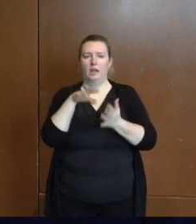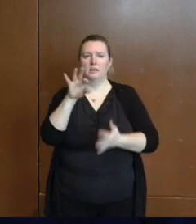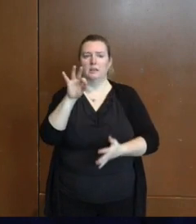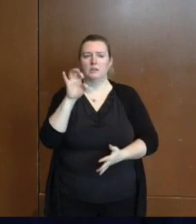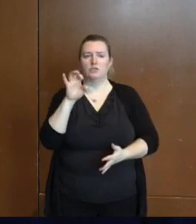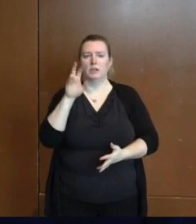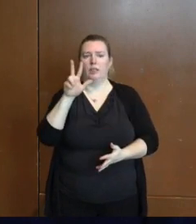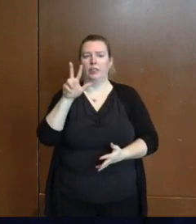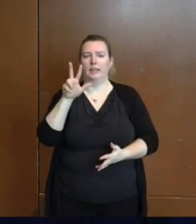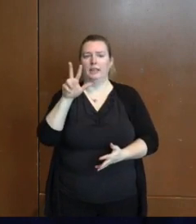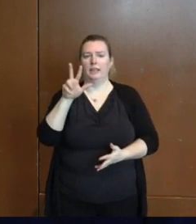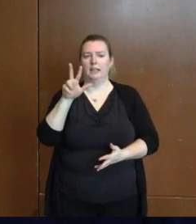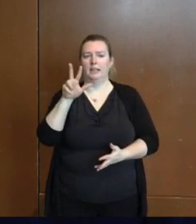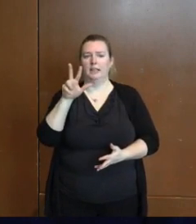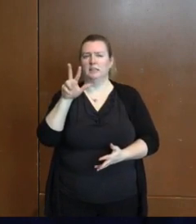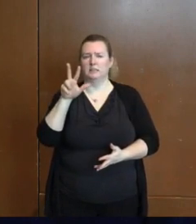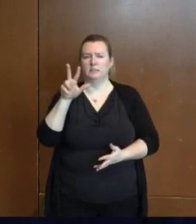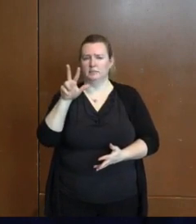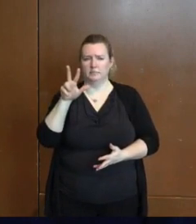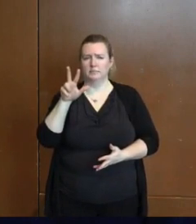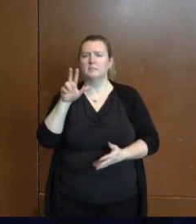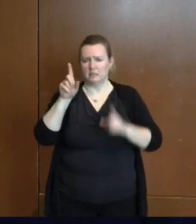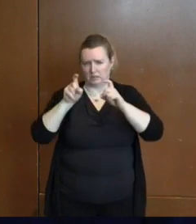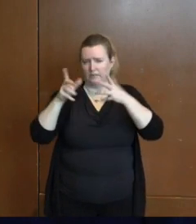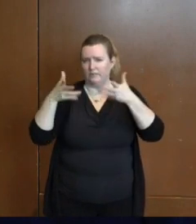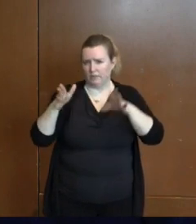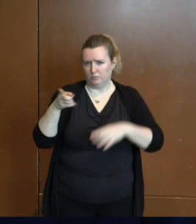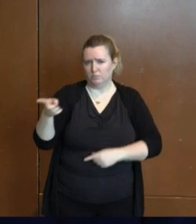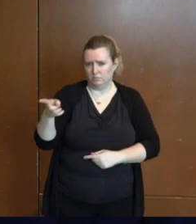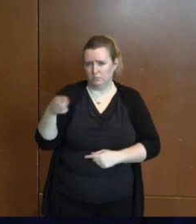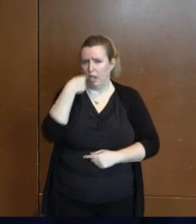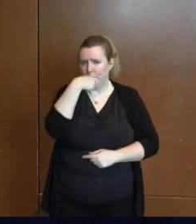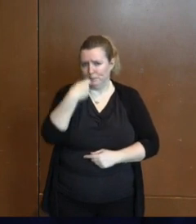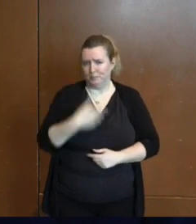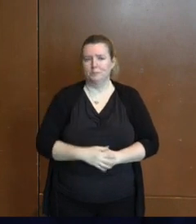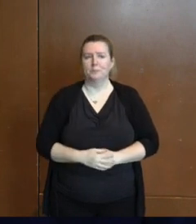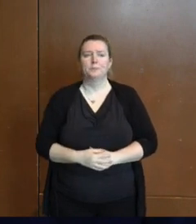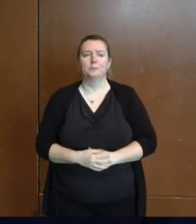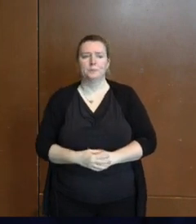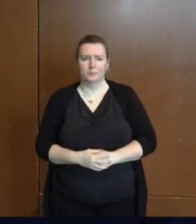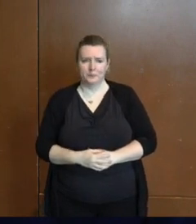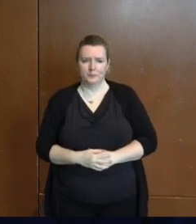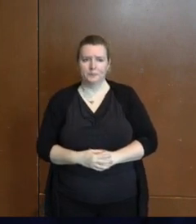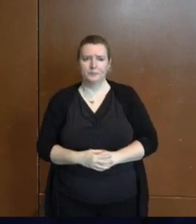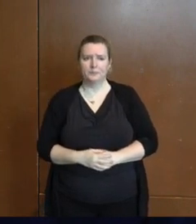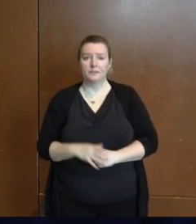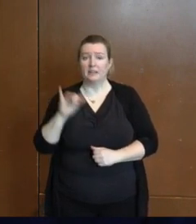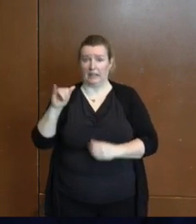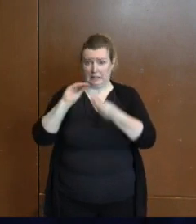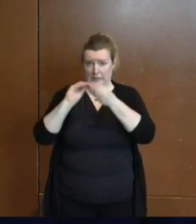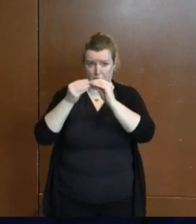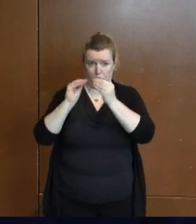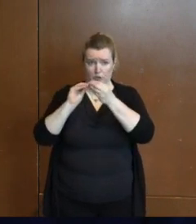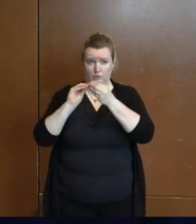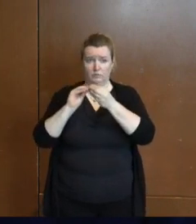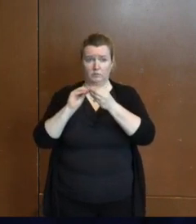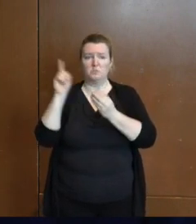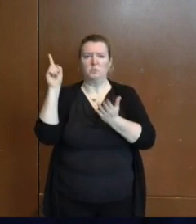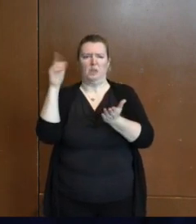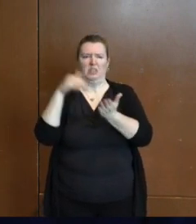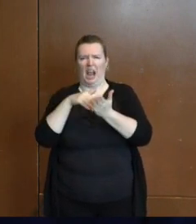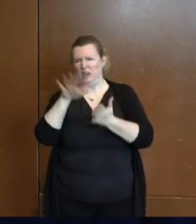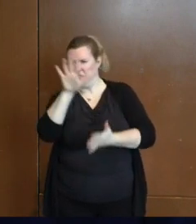remember they're all symptomatics, all of our tests are symptomatic individuals, 1,052 testing positive,